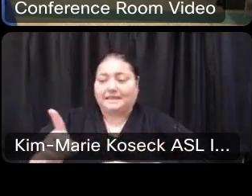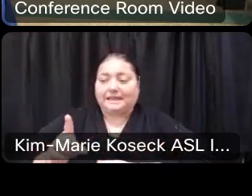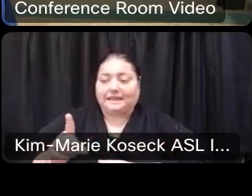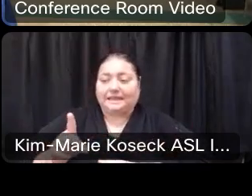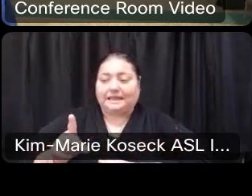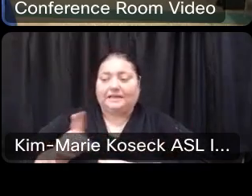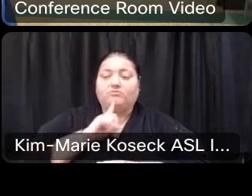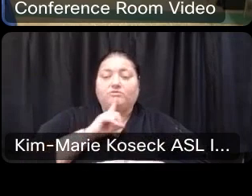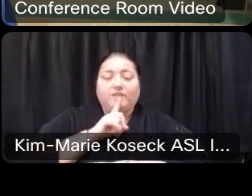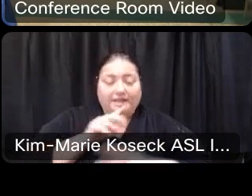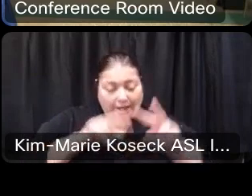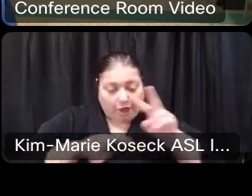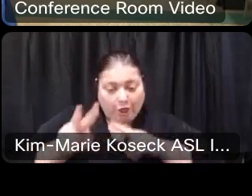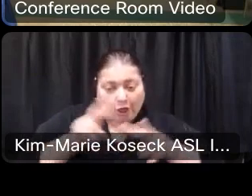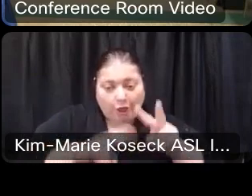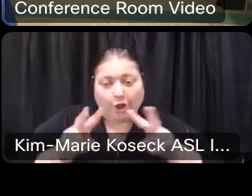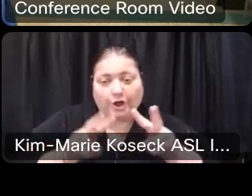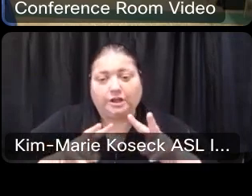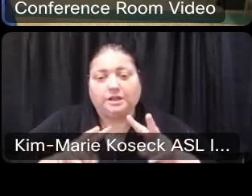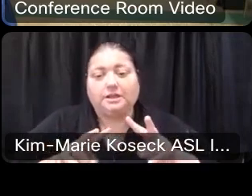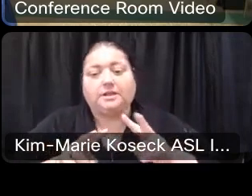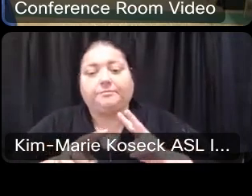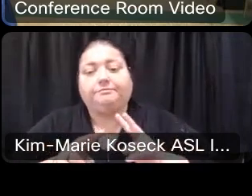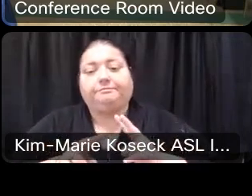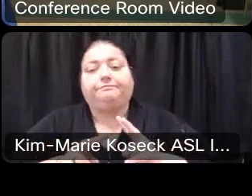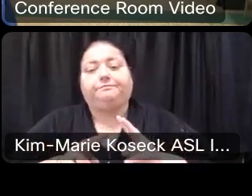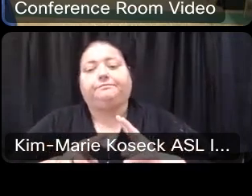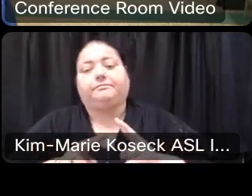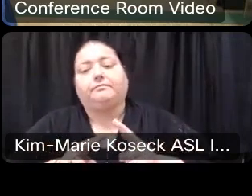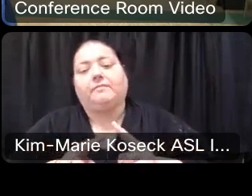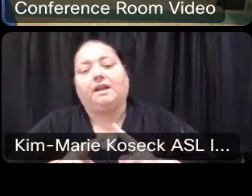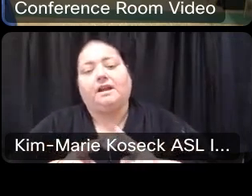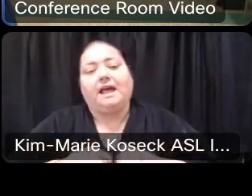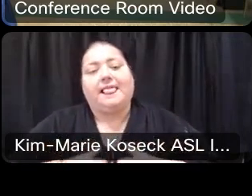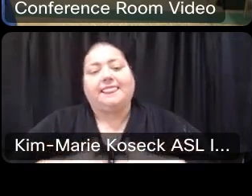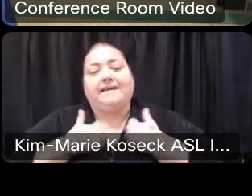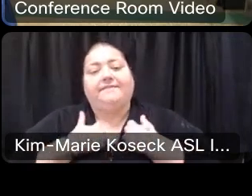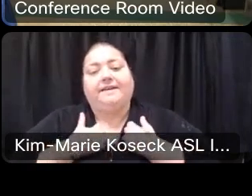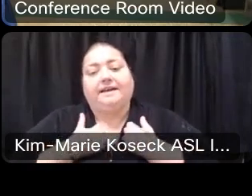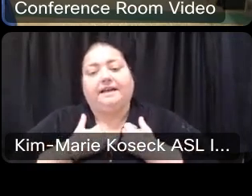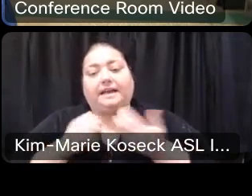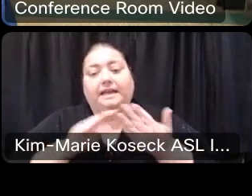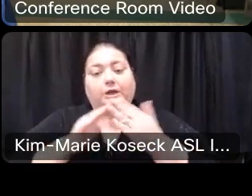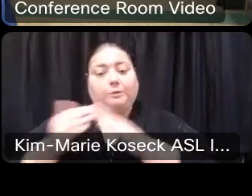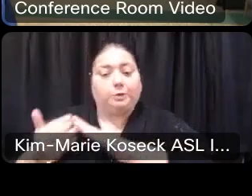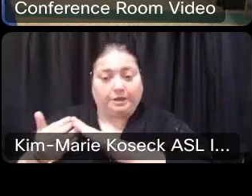really look at um living in the